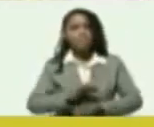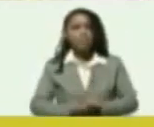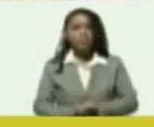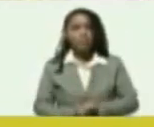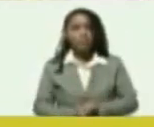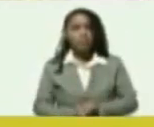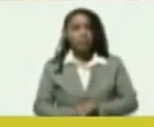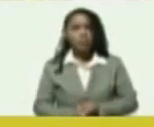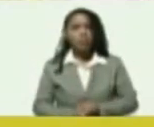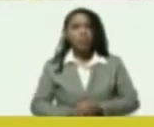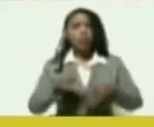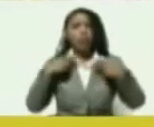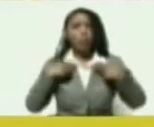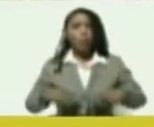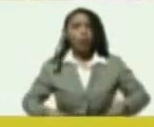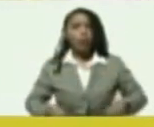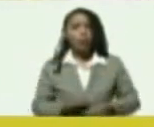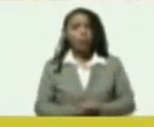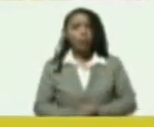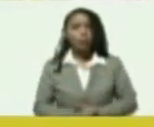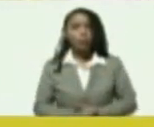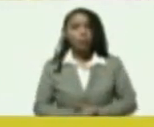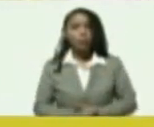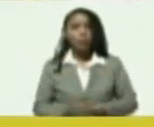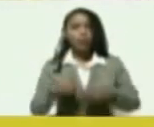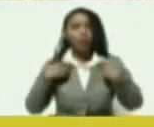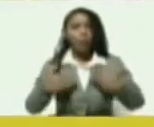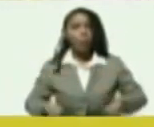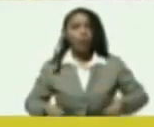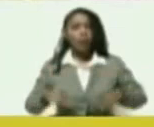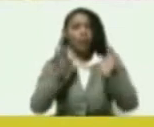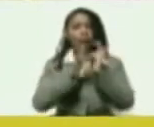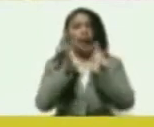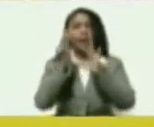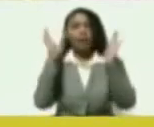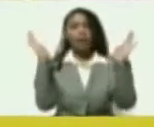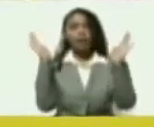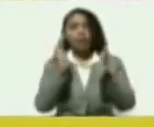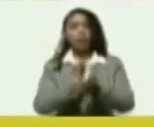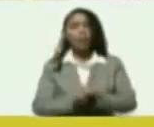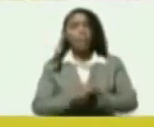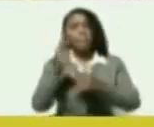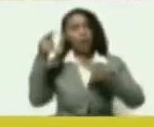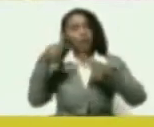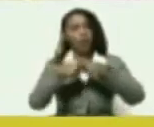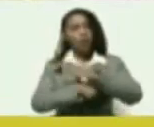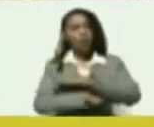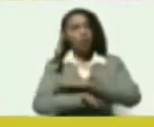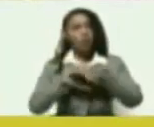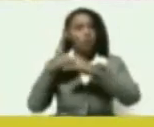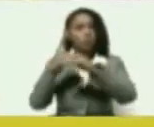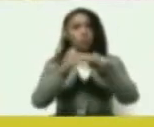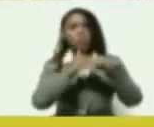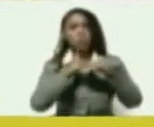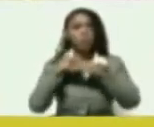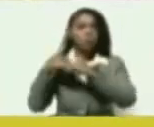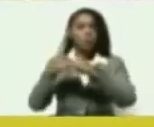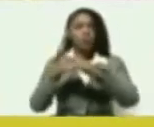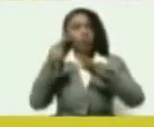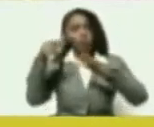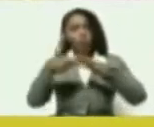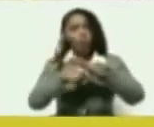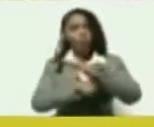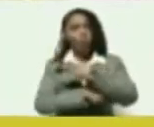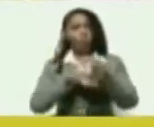new socialism, humanistic socialism, of the humanism of Redemptor